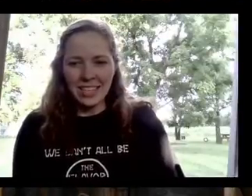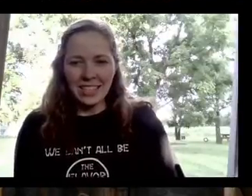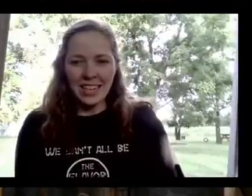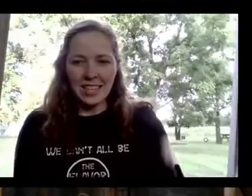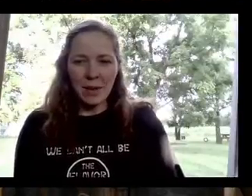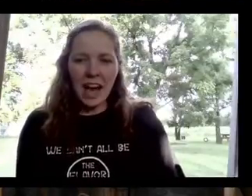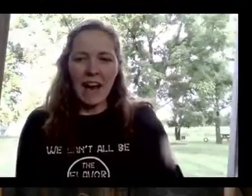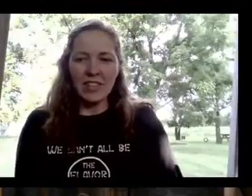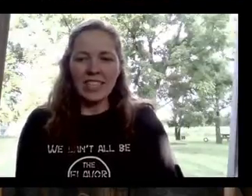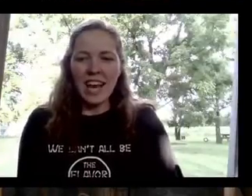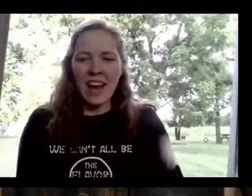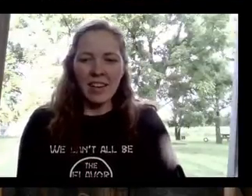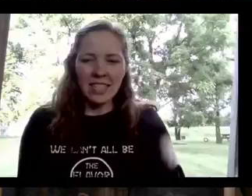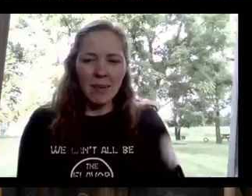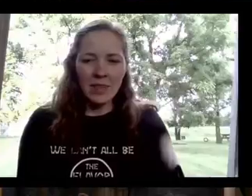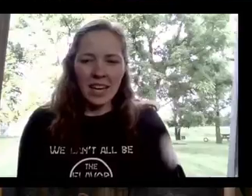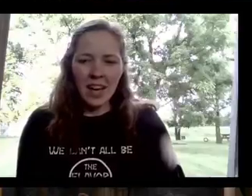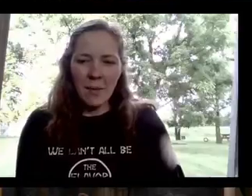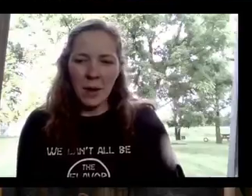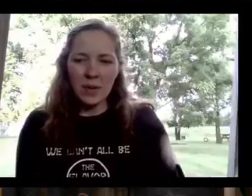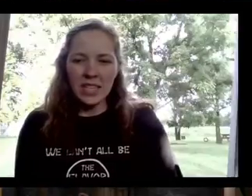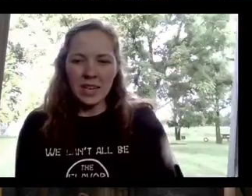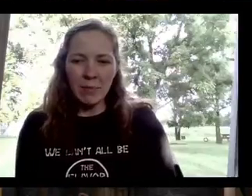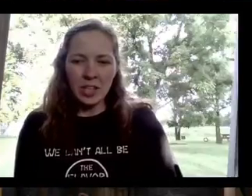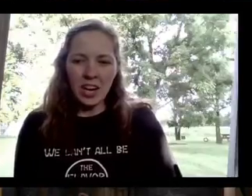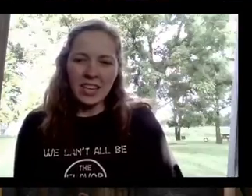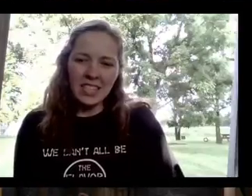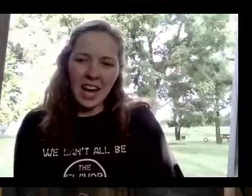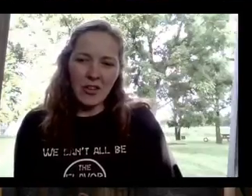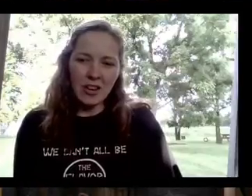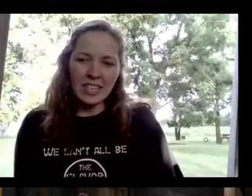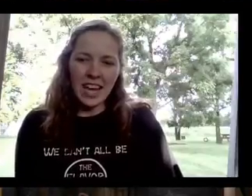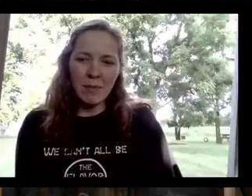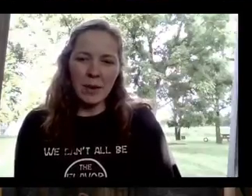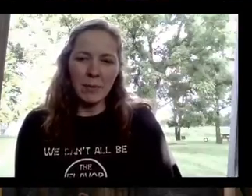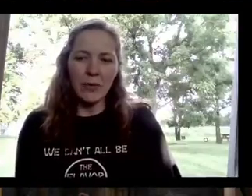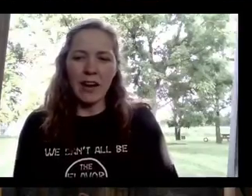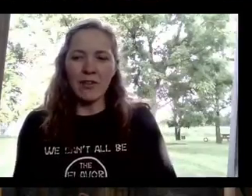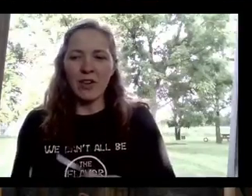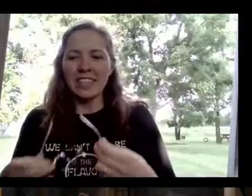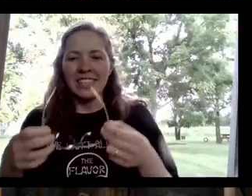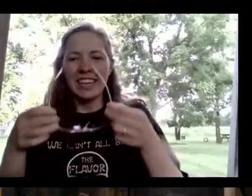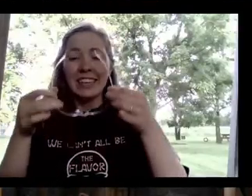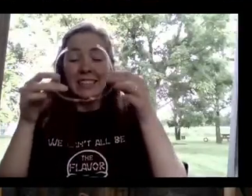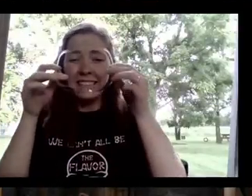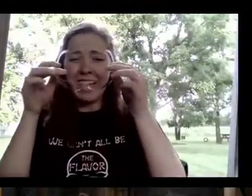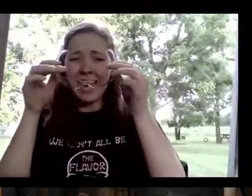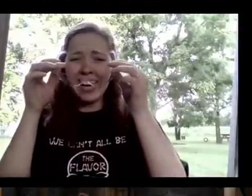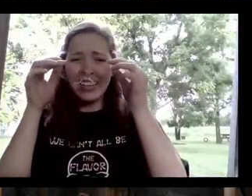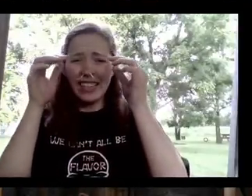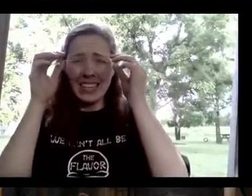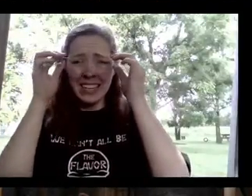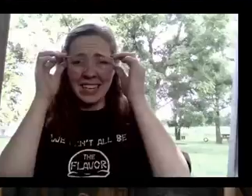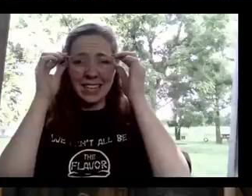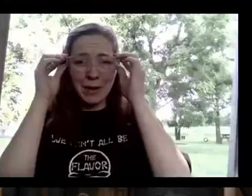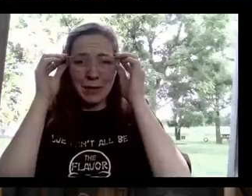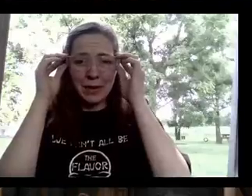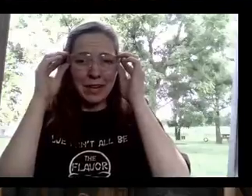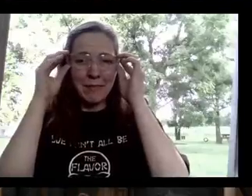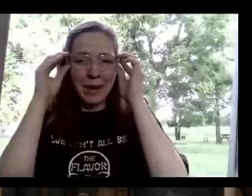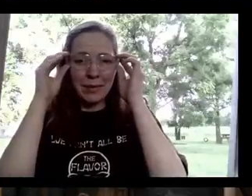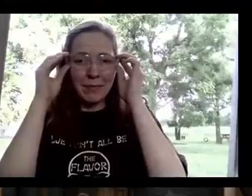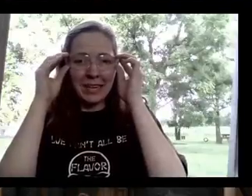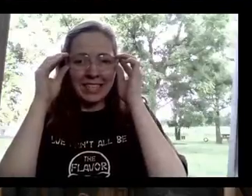Ryan Hill still says, I'm going to have to sign out something about when the temperature hits 110, people drive crazy. Yeah?